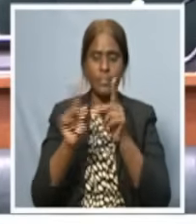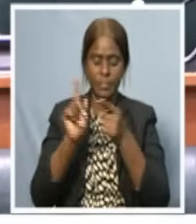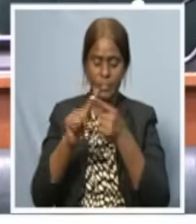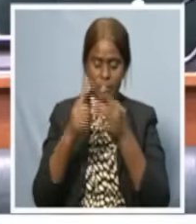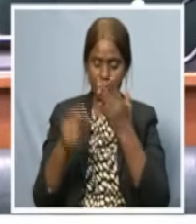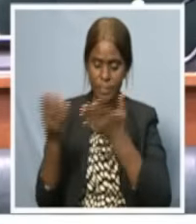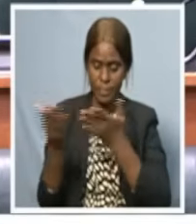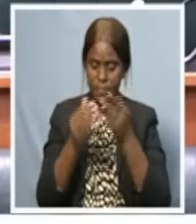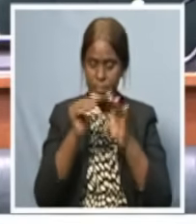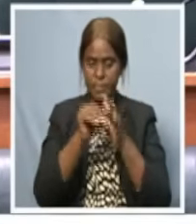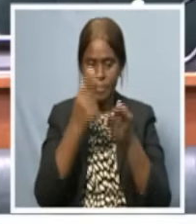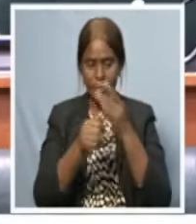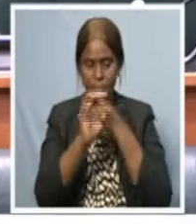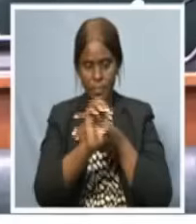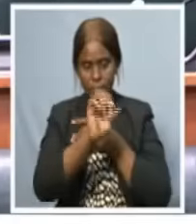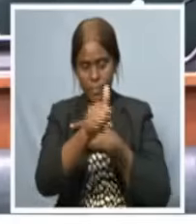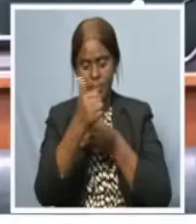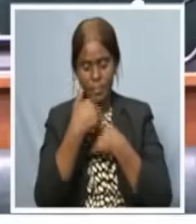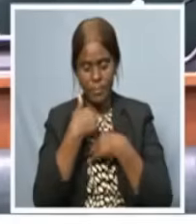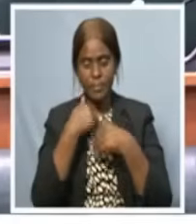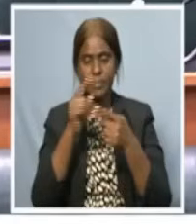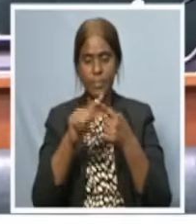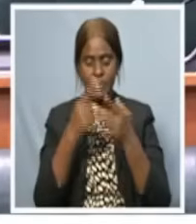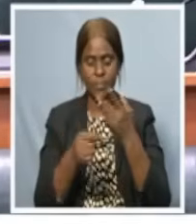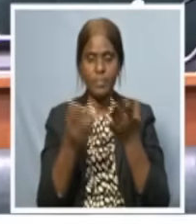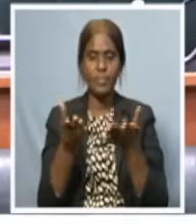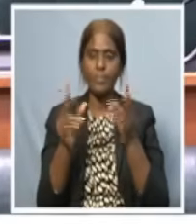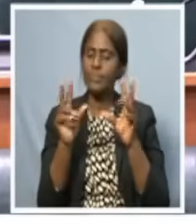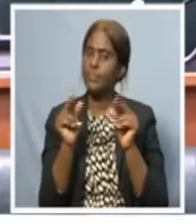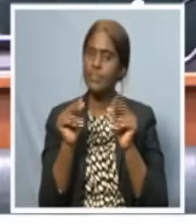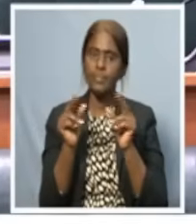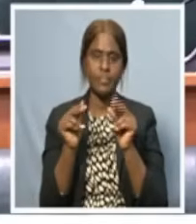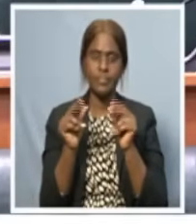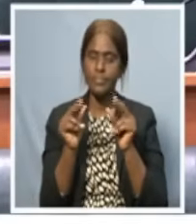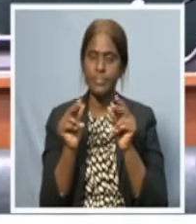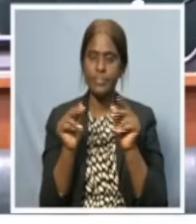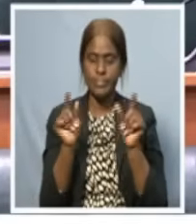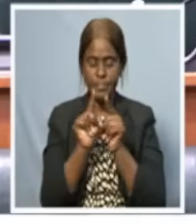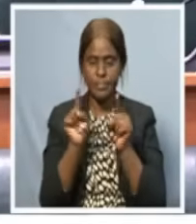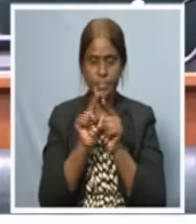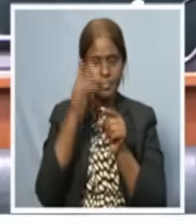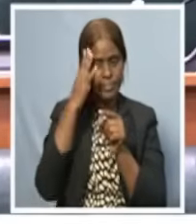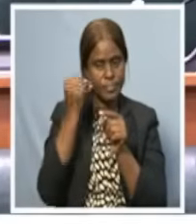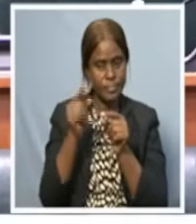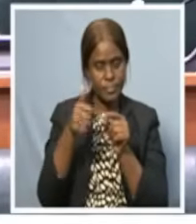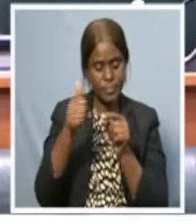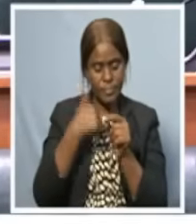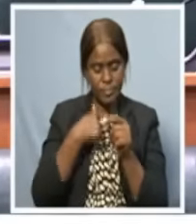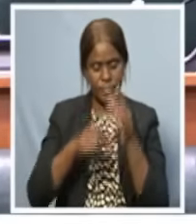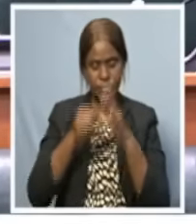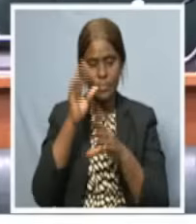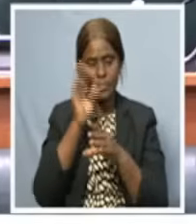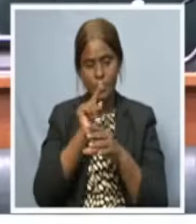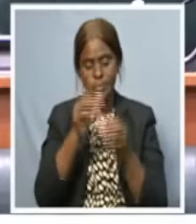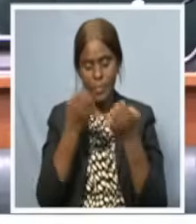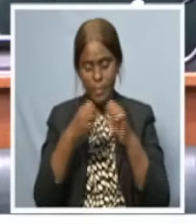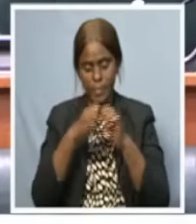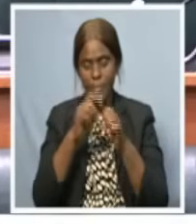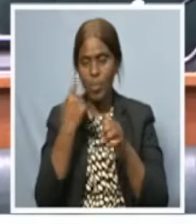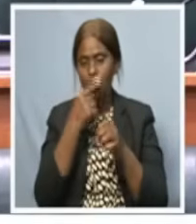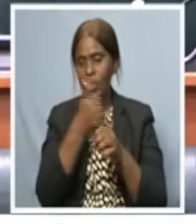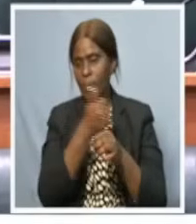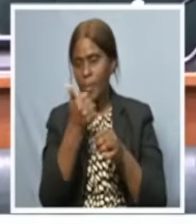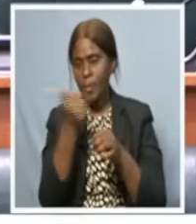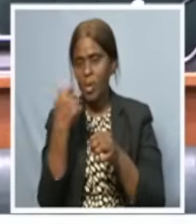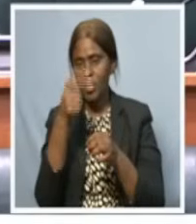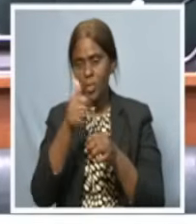to bring whatever they have to the... No. And that is why you find that even those